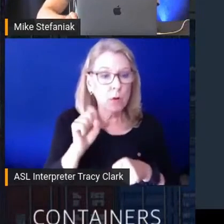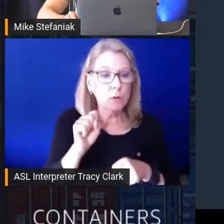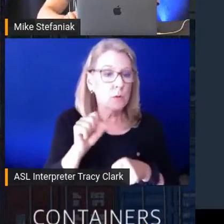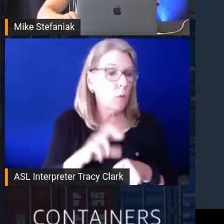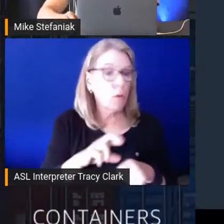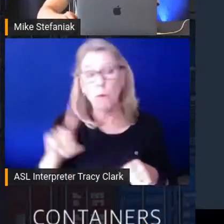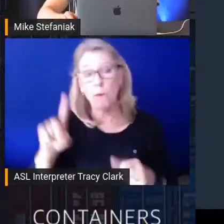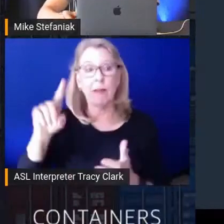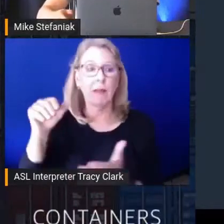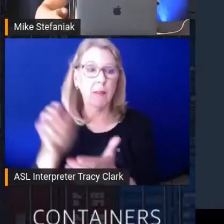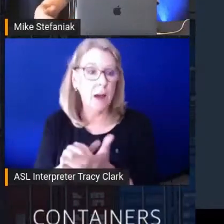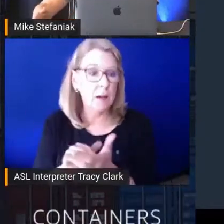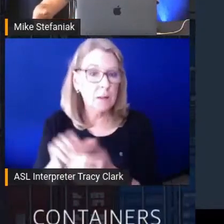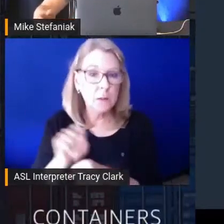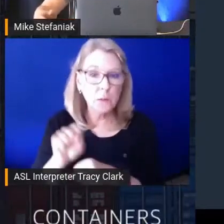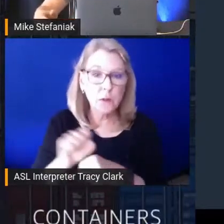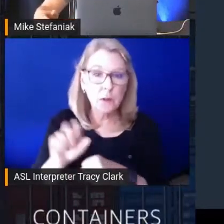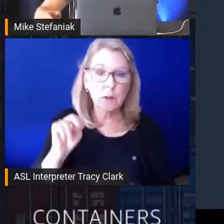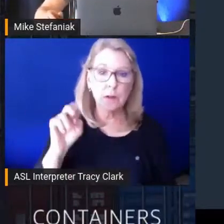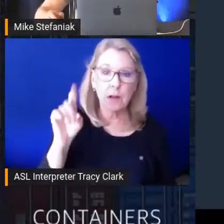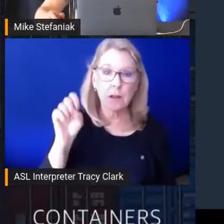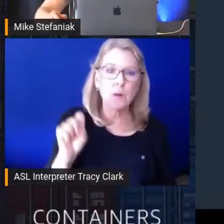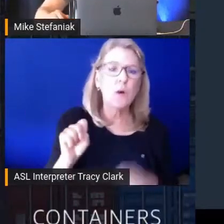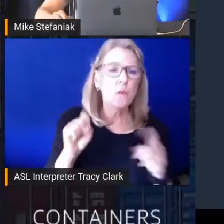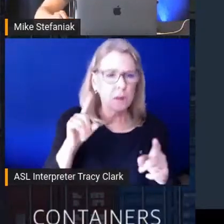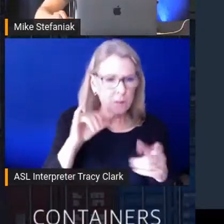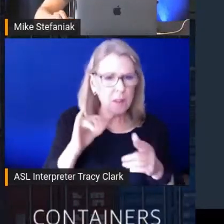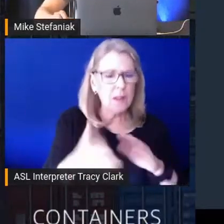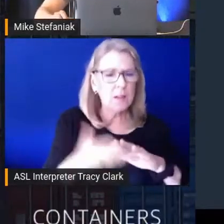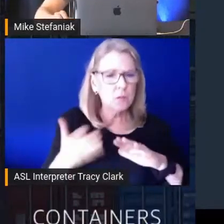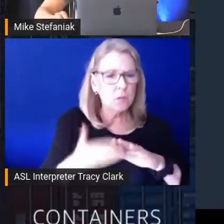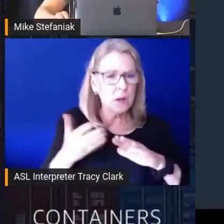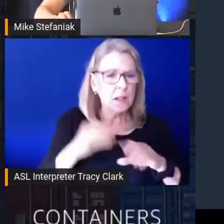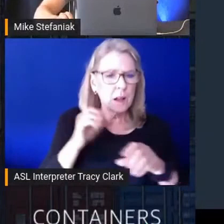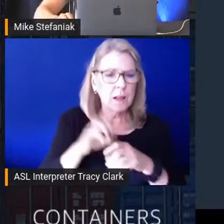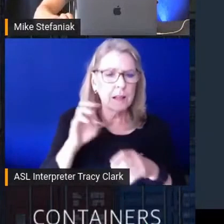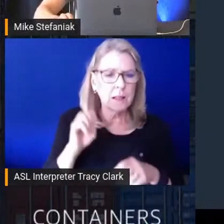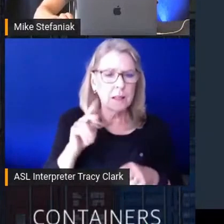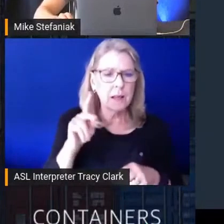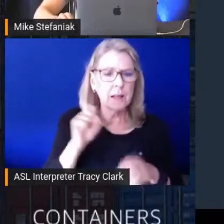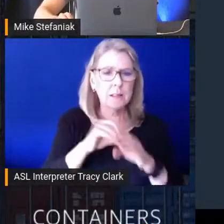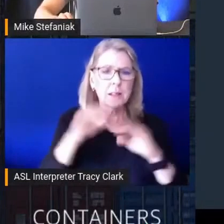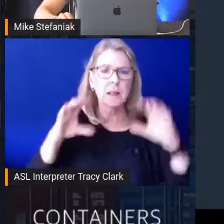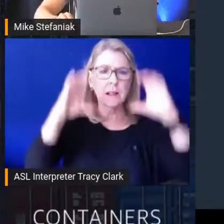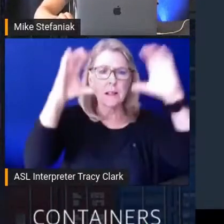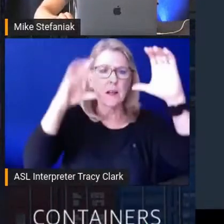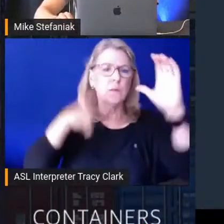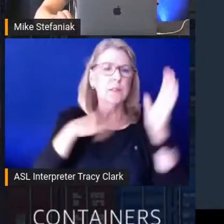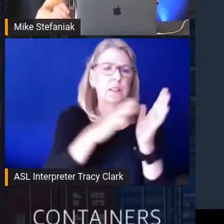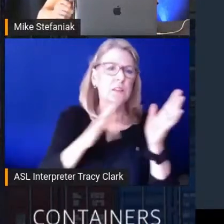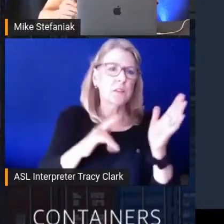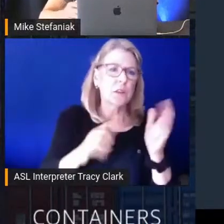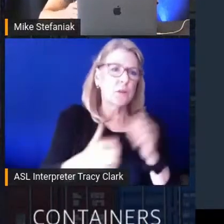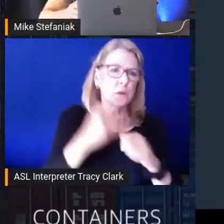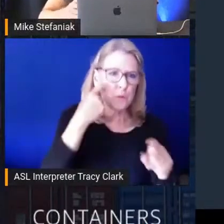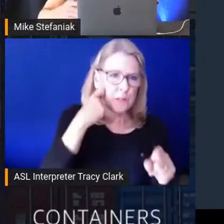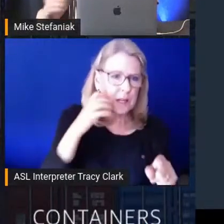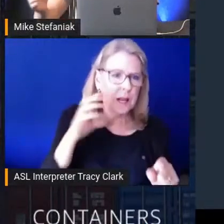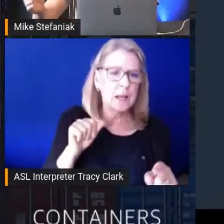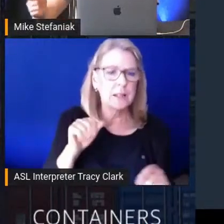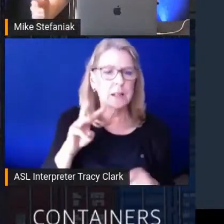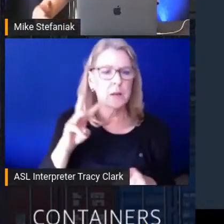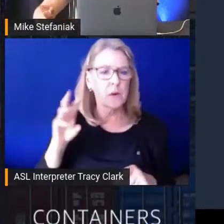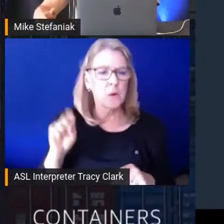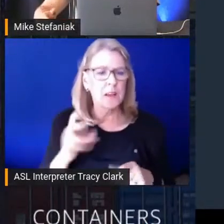running EKS on AWS in the cloud is we get to take advantage of all the latest AWS innovations and infrastructure, whether that's